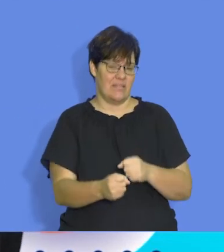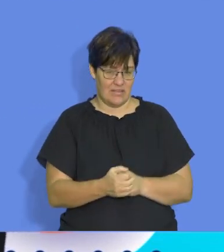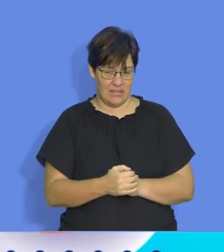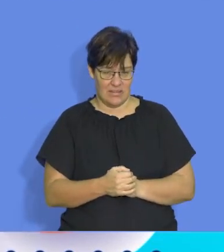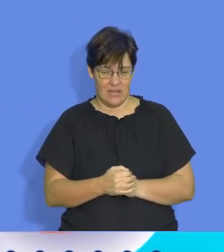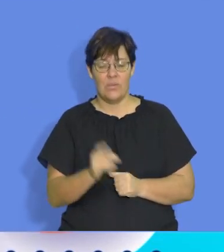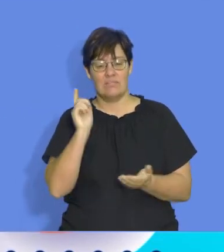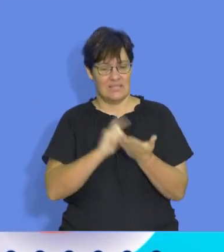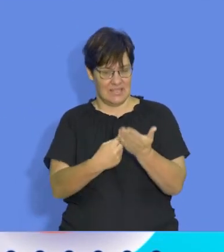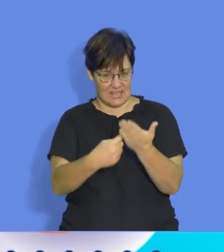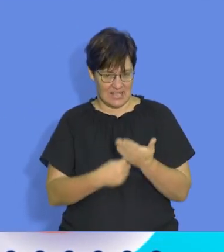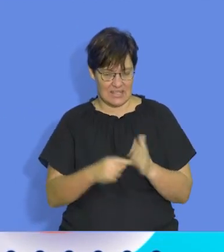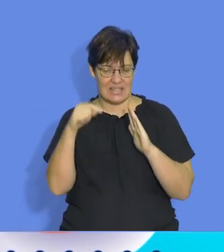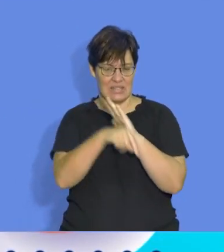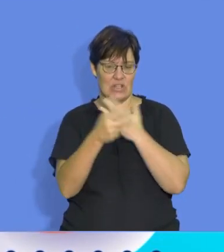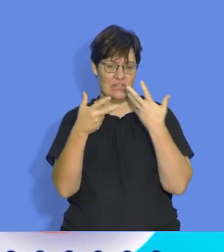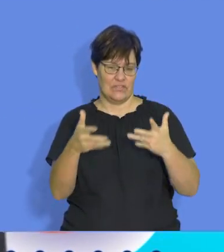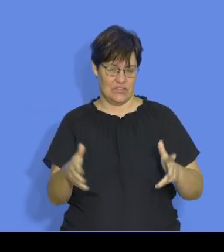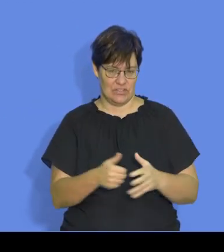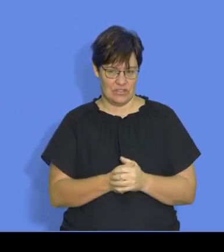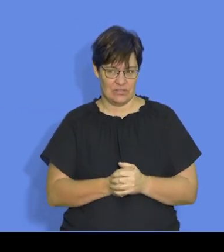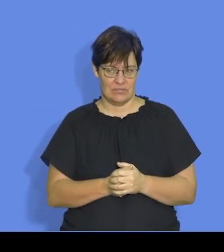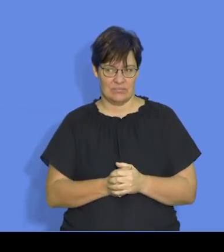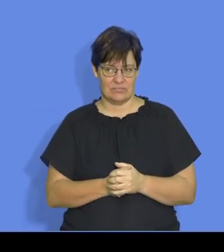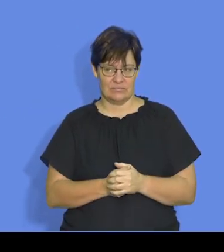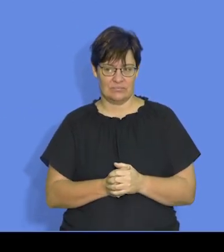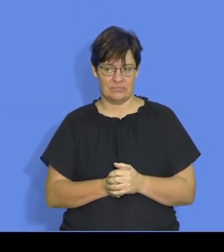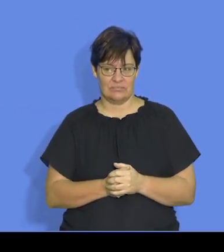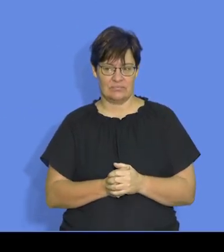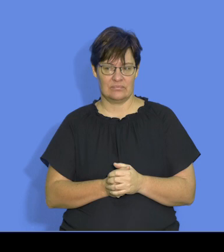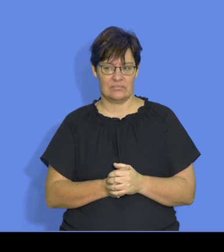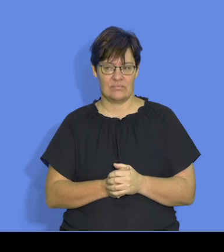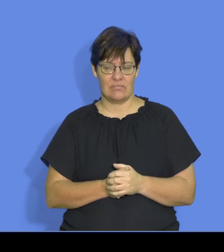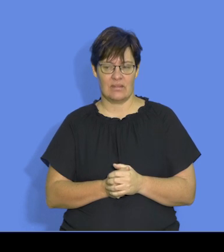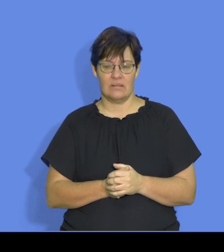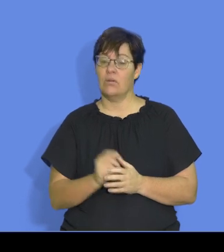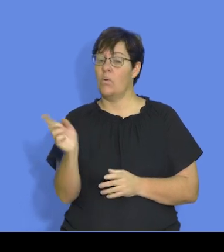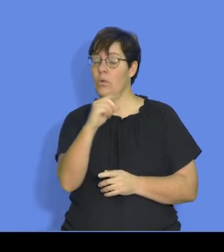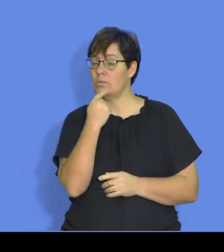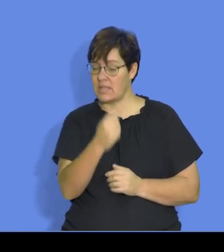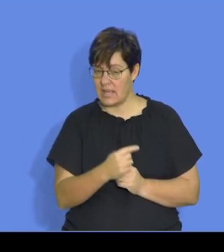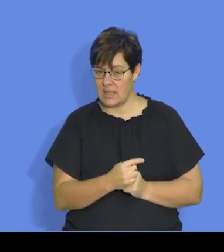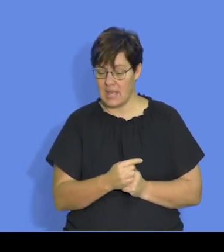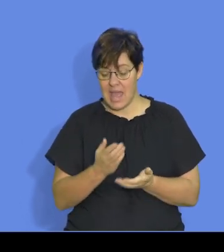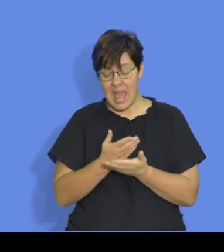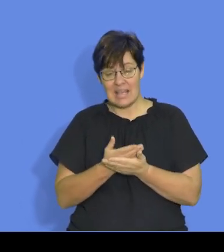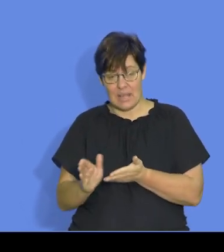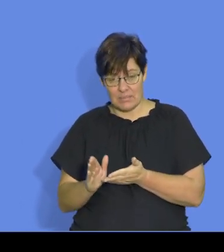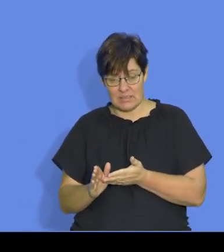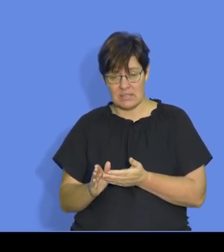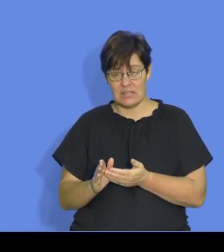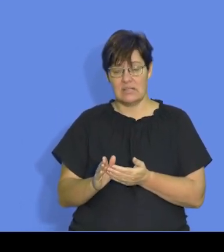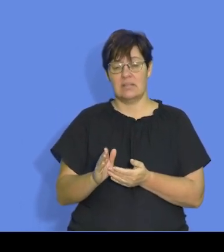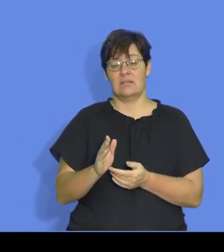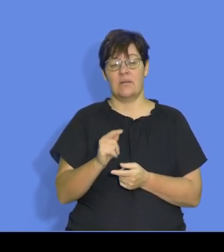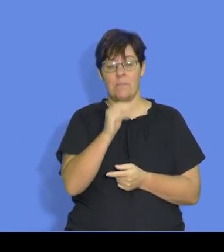that in detail already. Okay? So what we said, exempted and from VAT are those